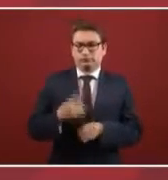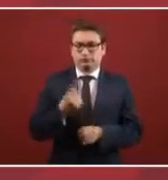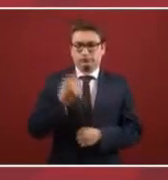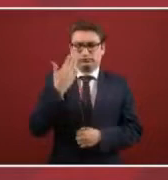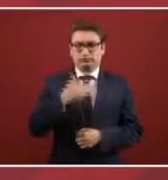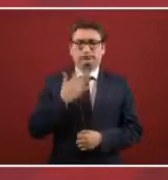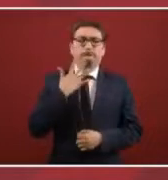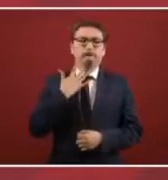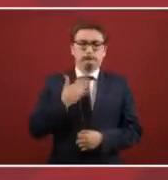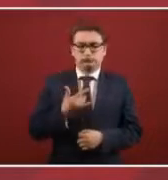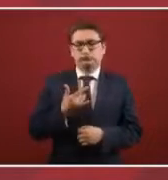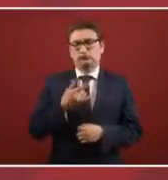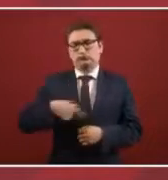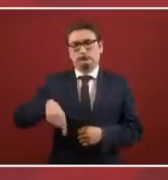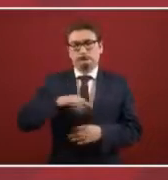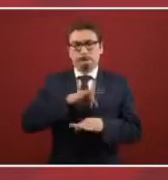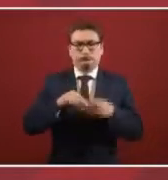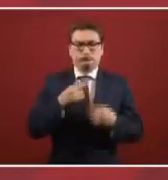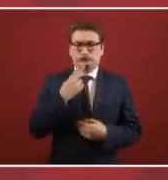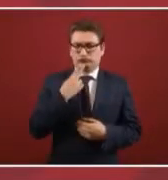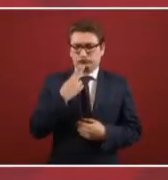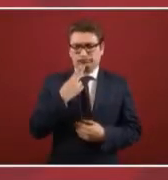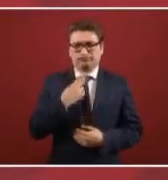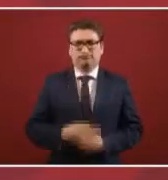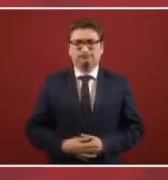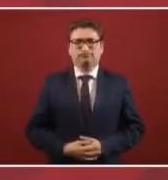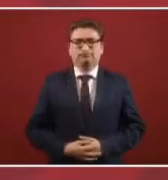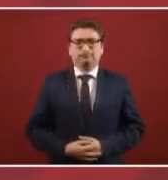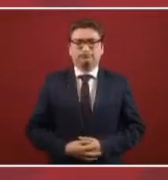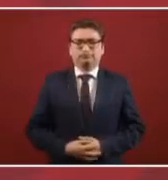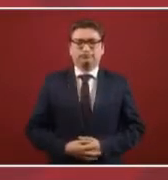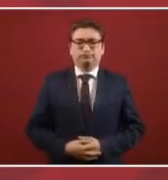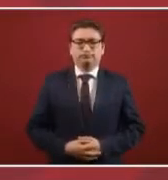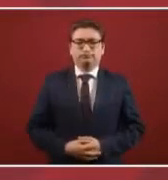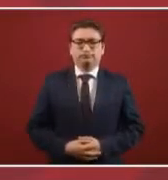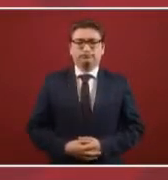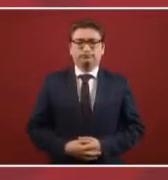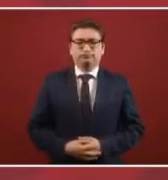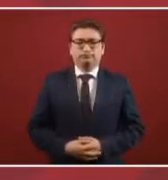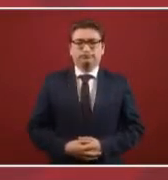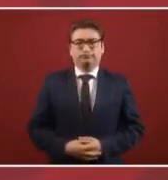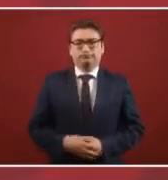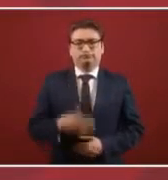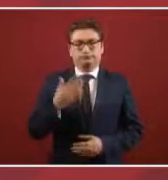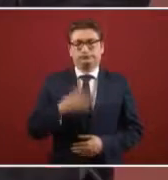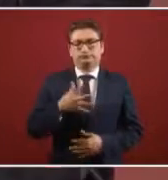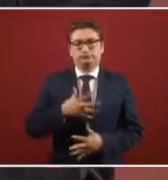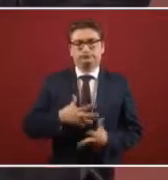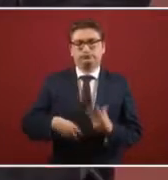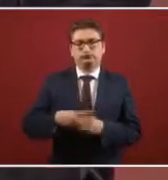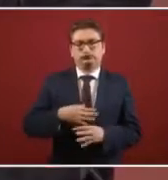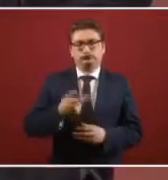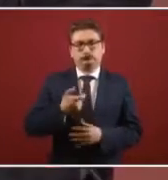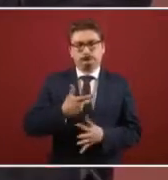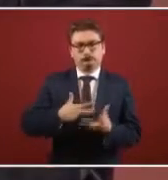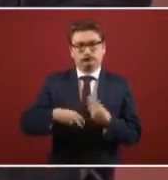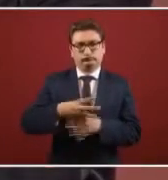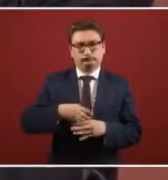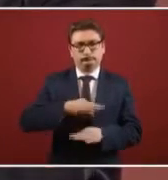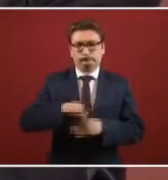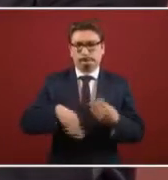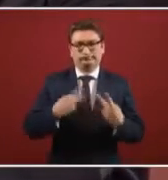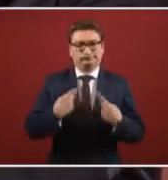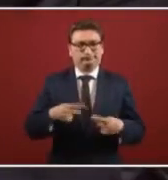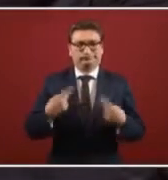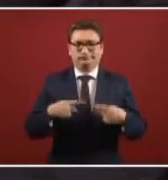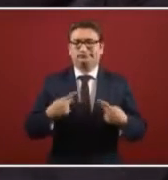combustibles, son insumos que combustibles tienen que ver mucho con la have to economía do a lot with the popular,